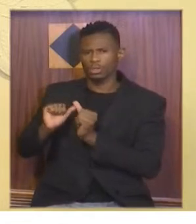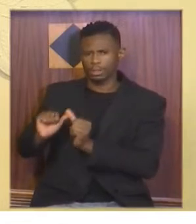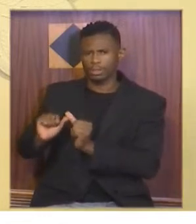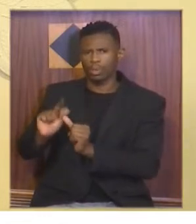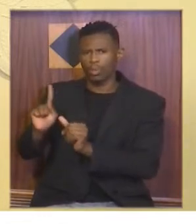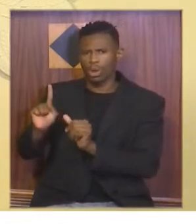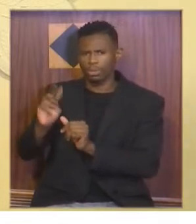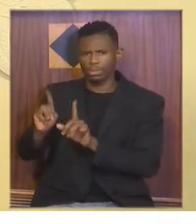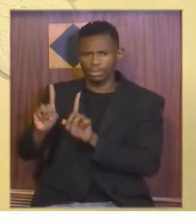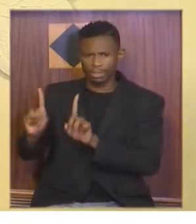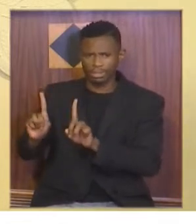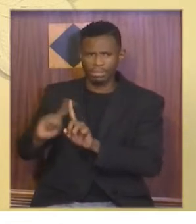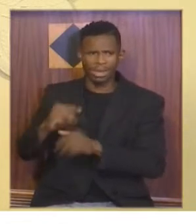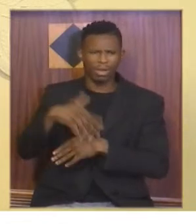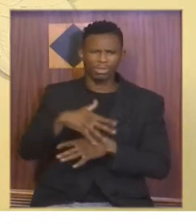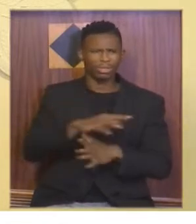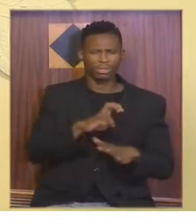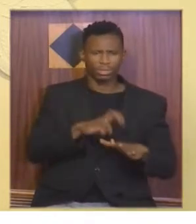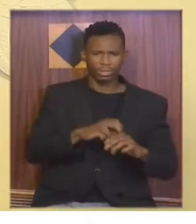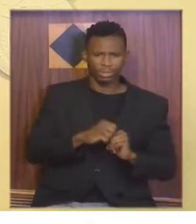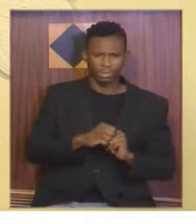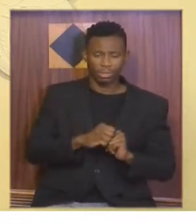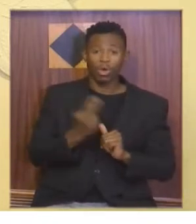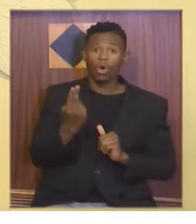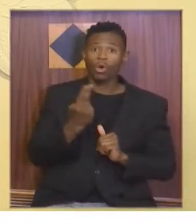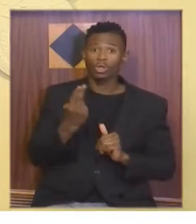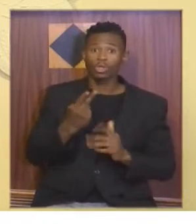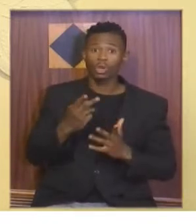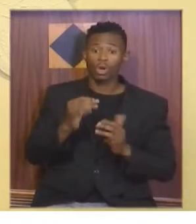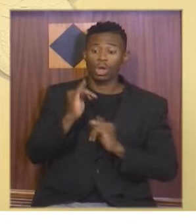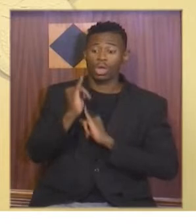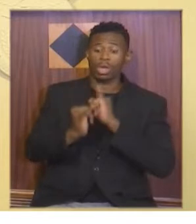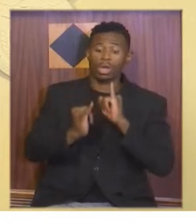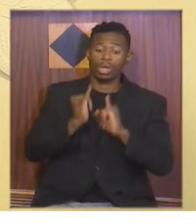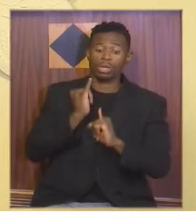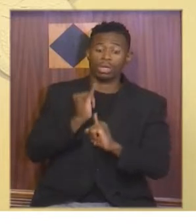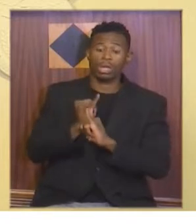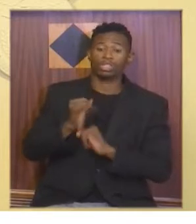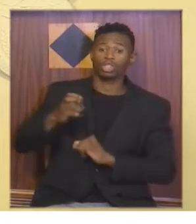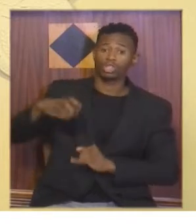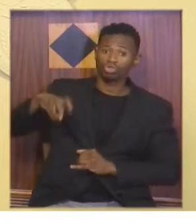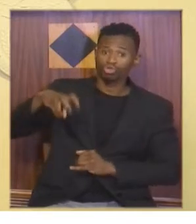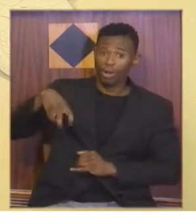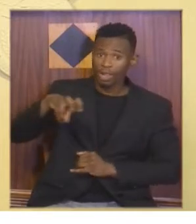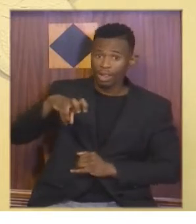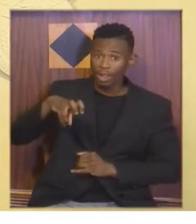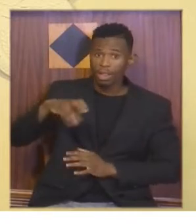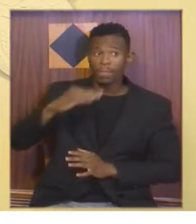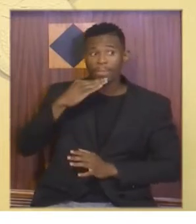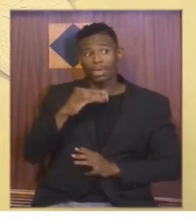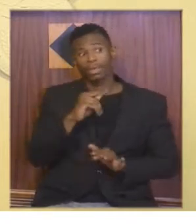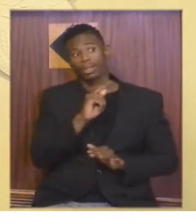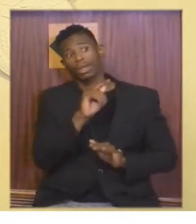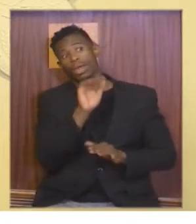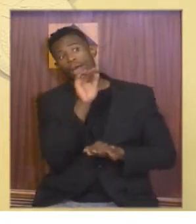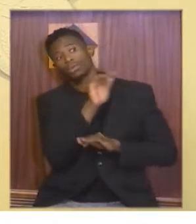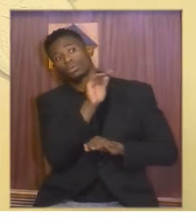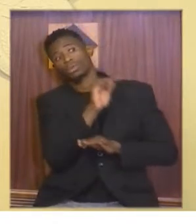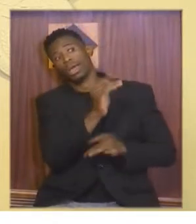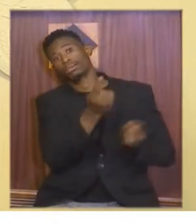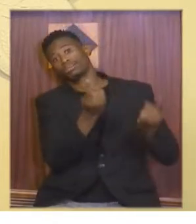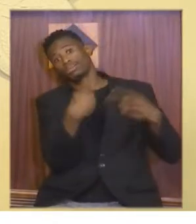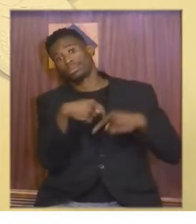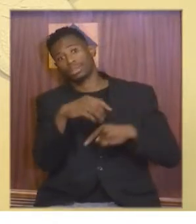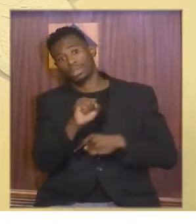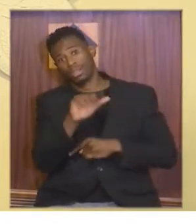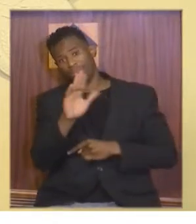changes to the regulations on international travel. Travelers entering South Africa will need to show proof